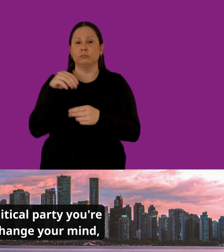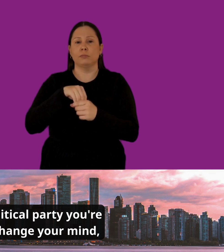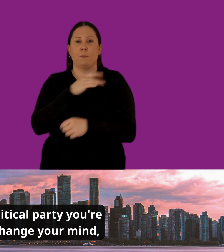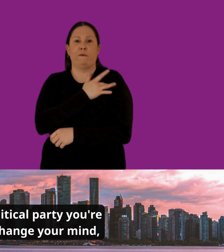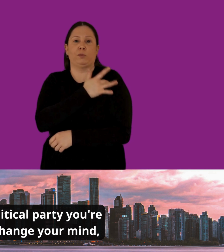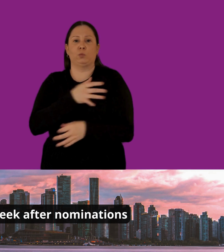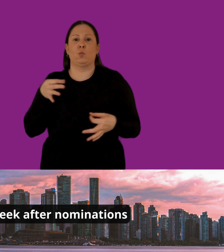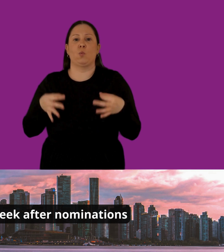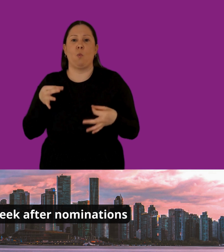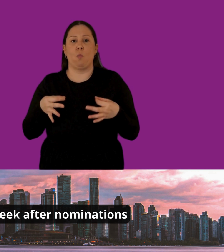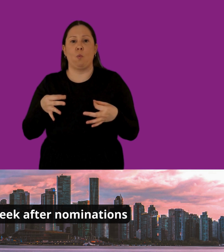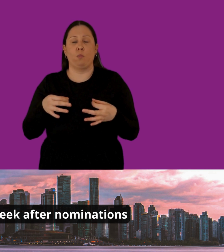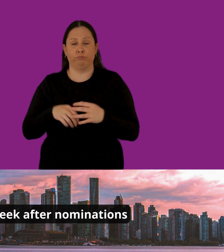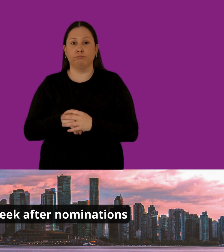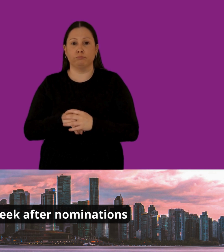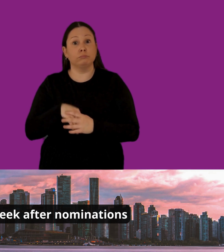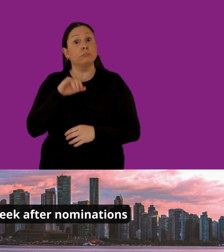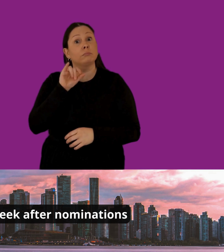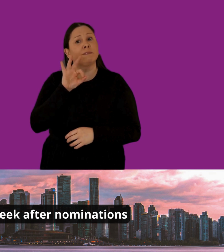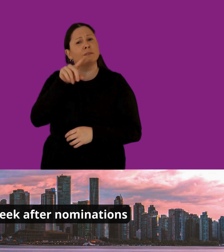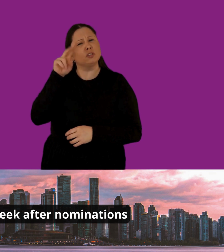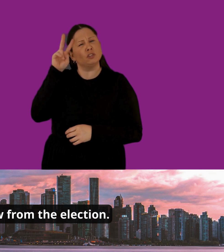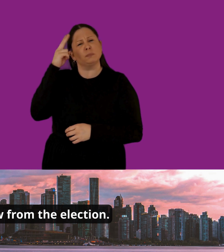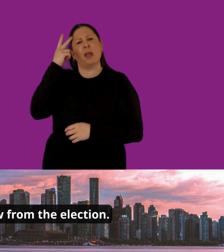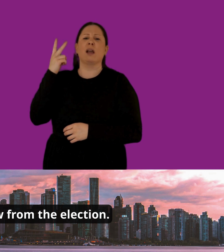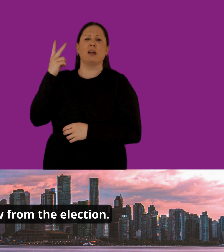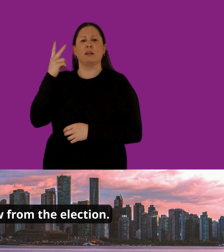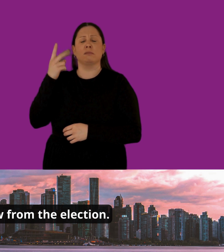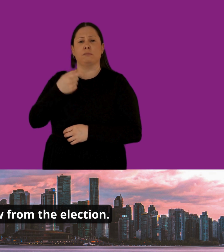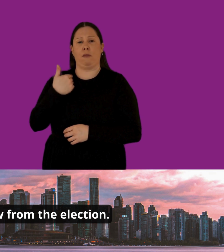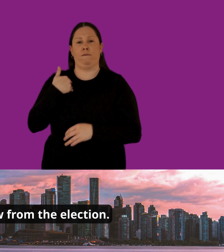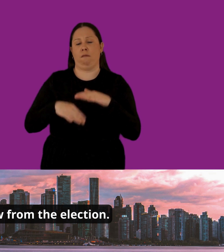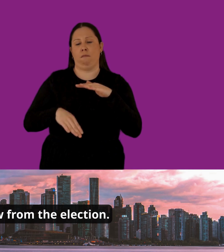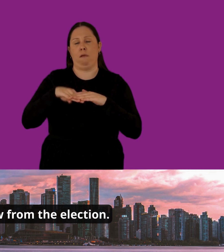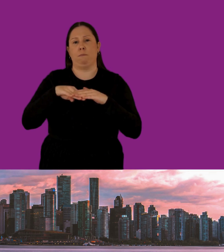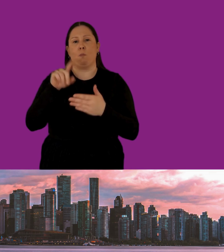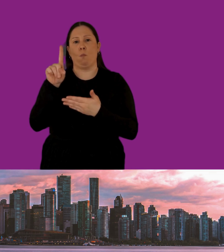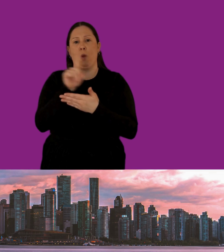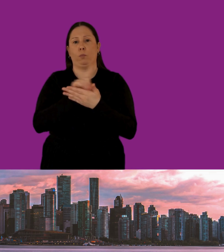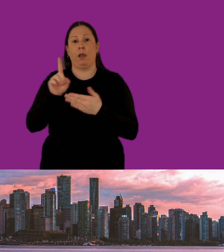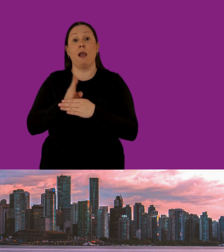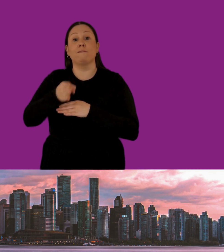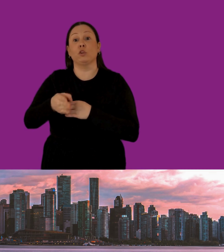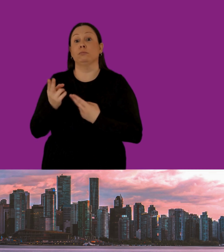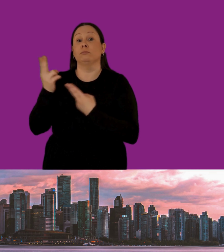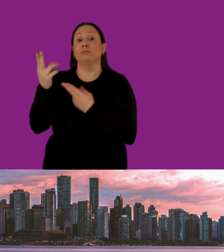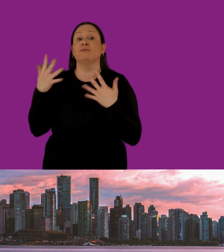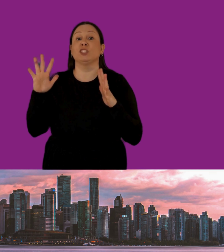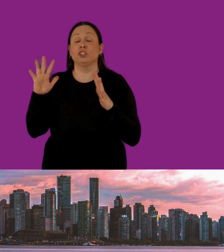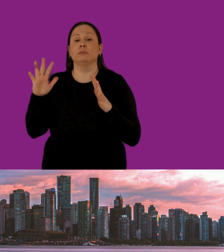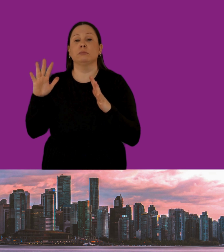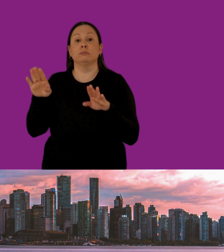with change your mind, you also have 1 week after nominations close to withdraw from the election.